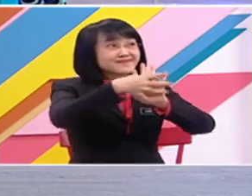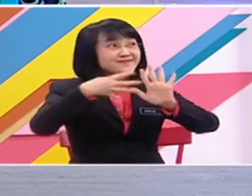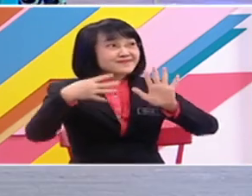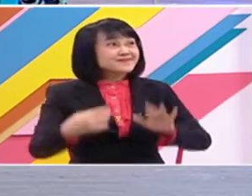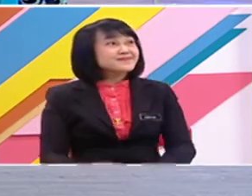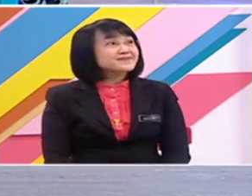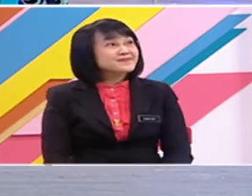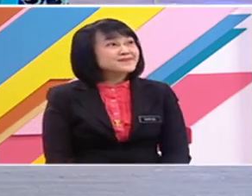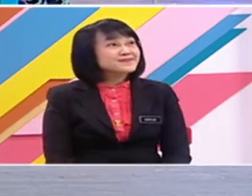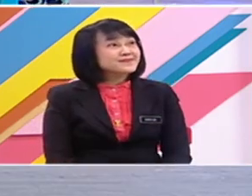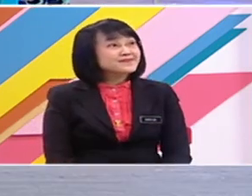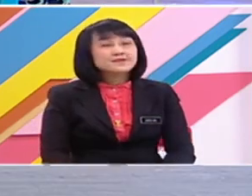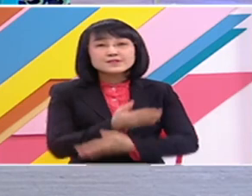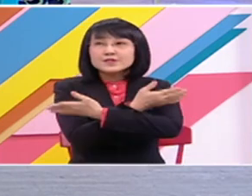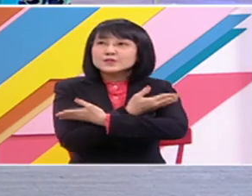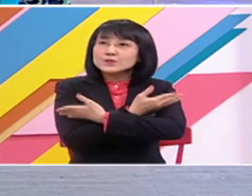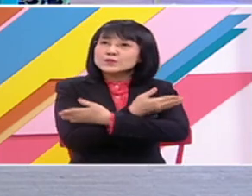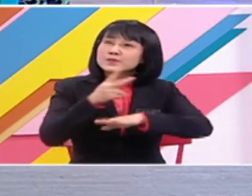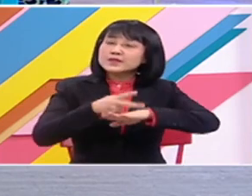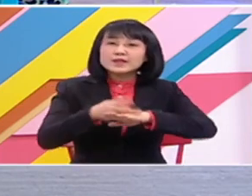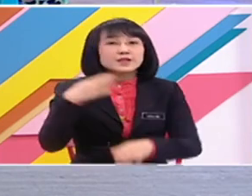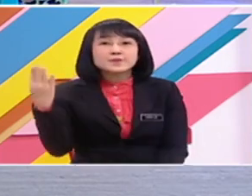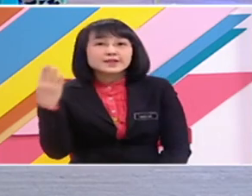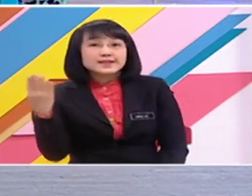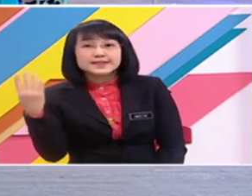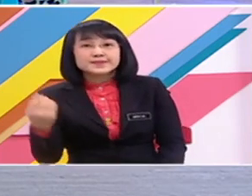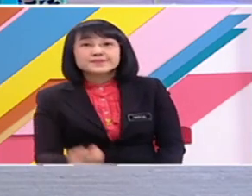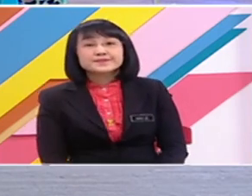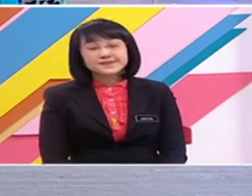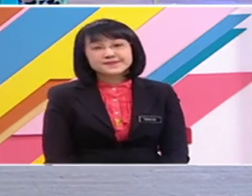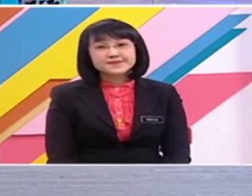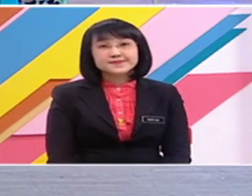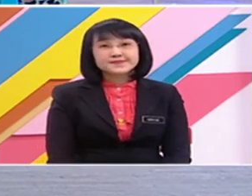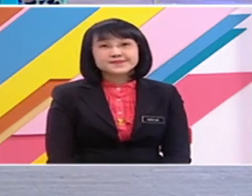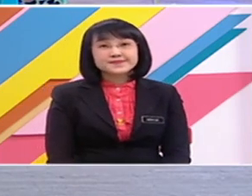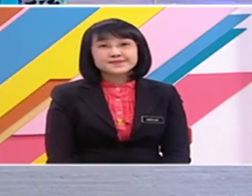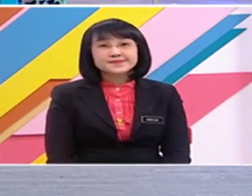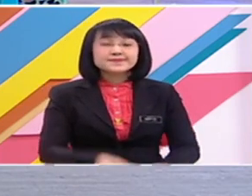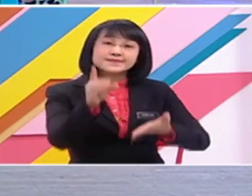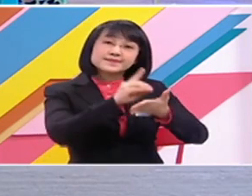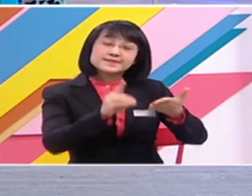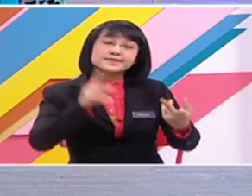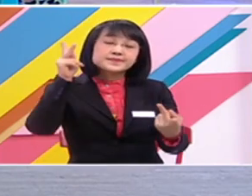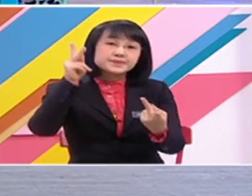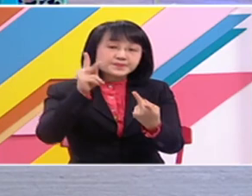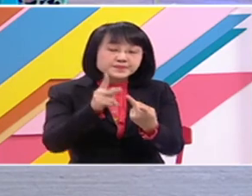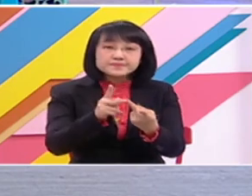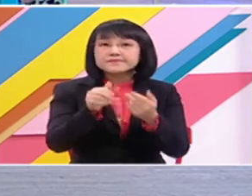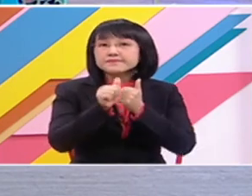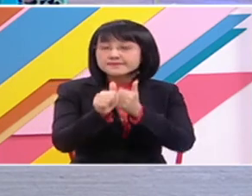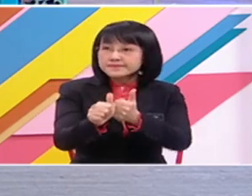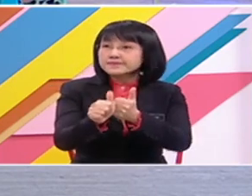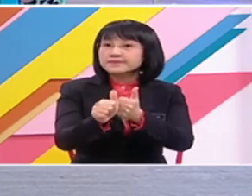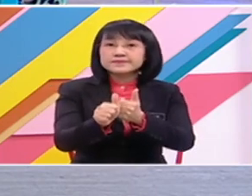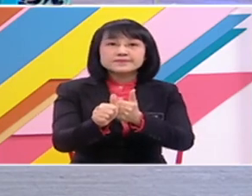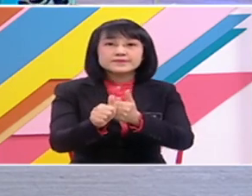it's more for casual. Casual. Yes. So the design also is suitable to our occasion, right, yes, teacher?